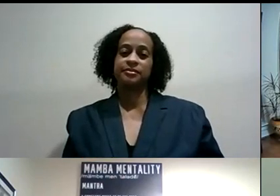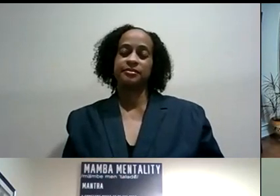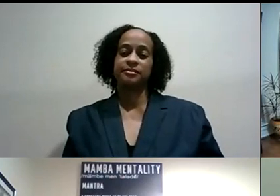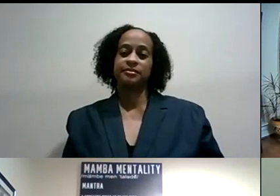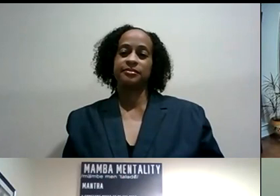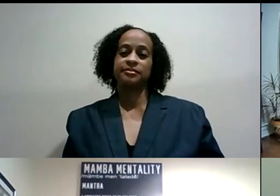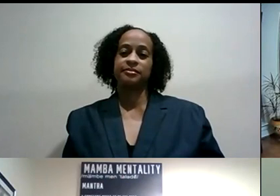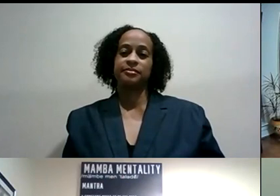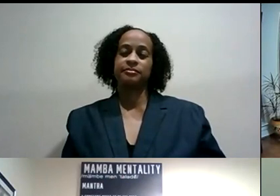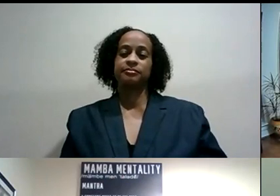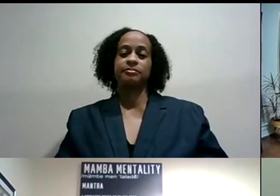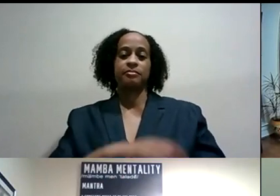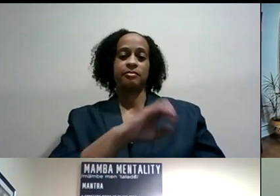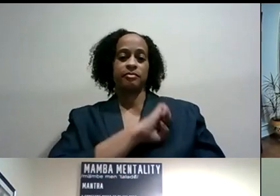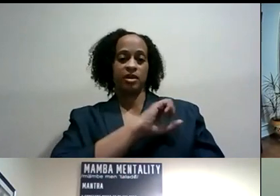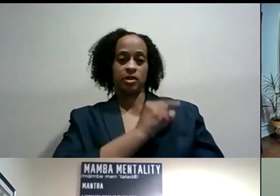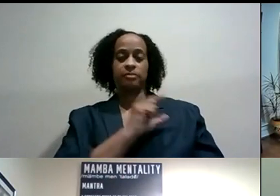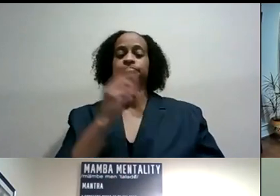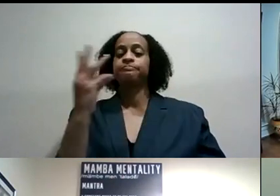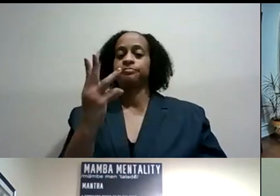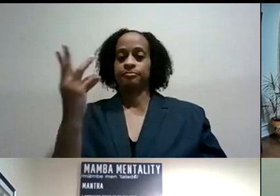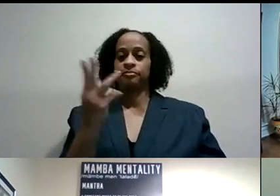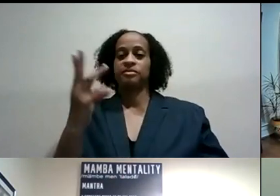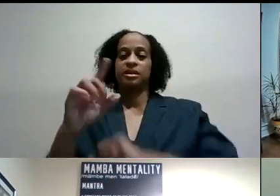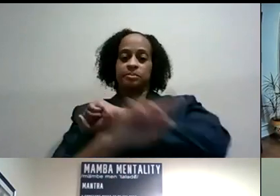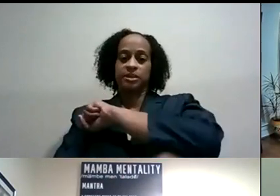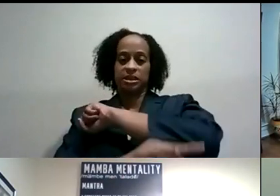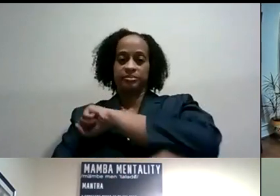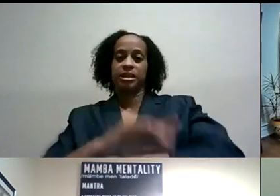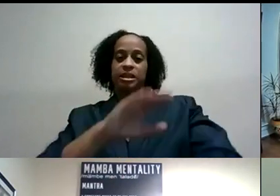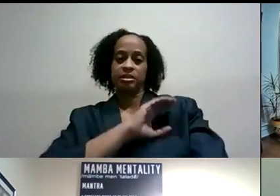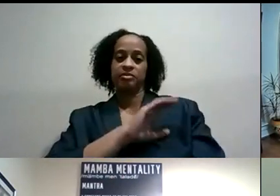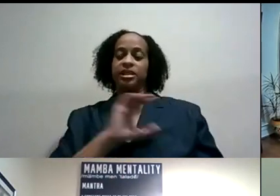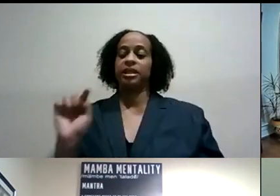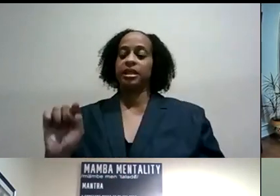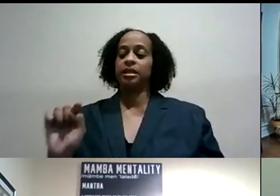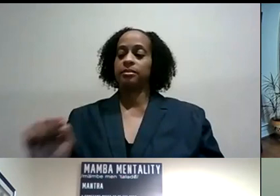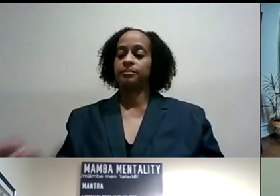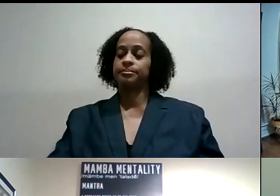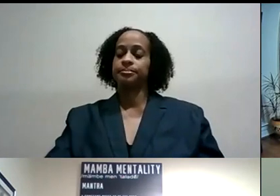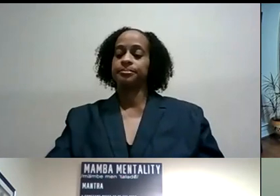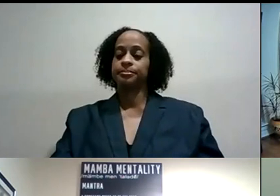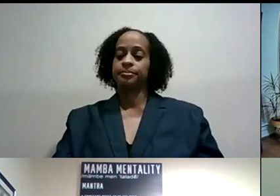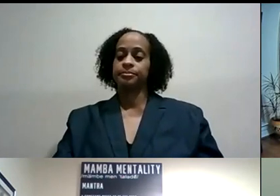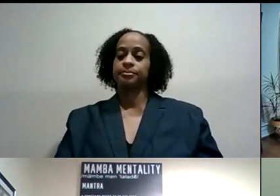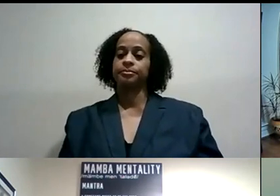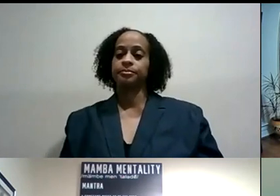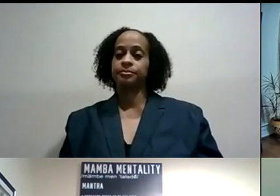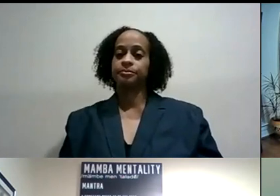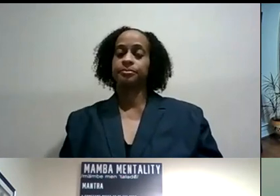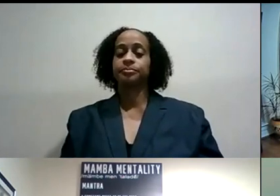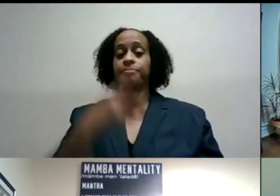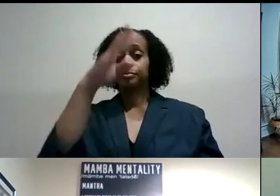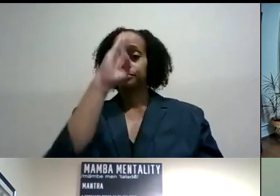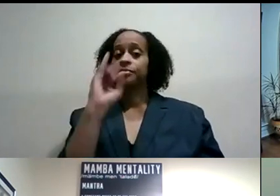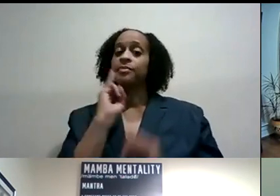Yeah. Wednesday lesson, the punishment of Cain. And God, having interviewed,